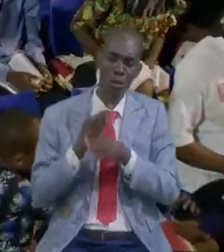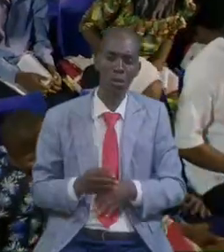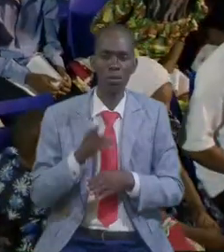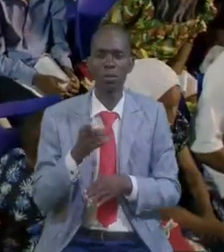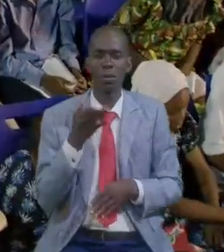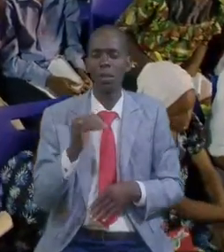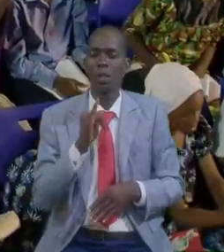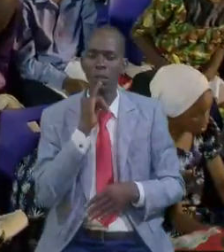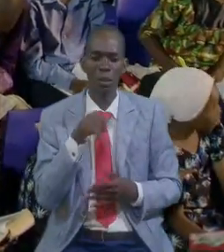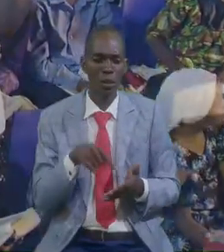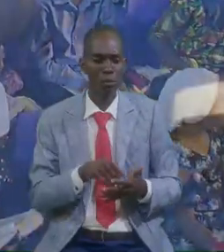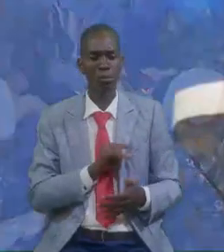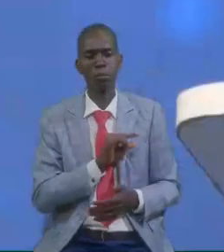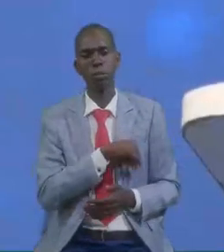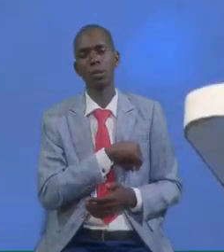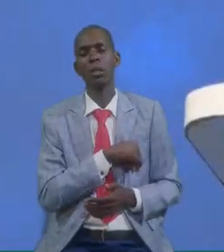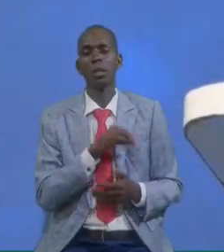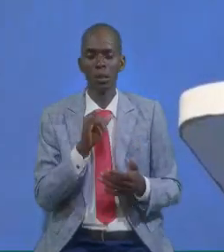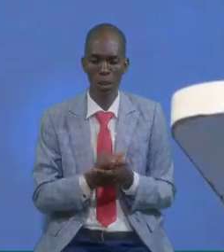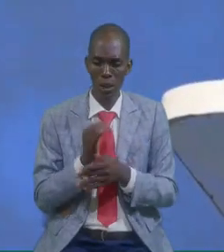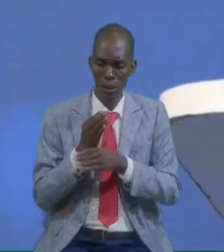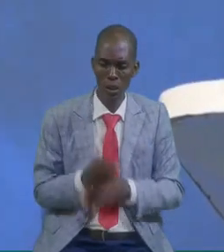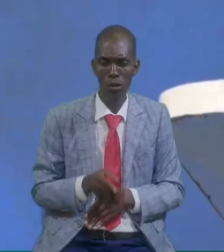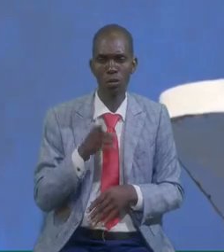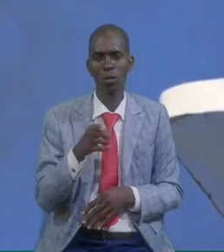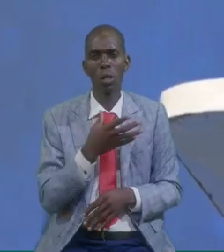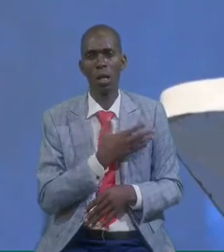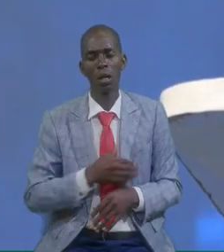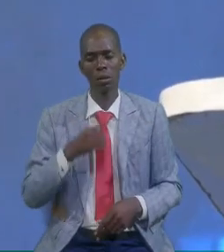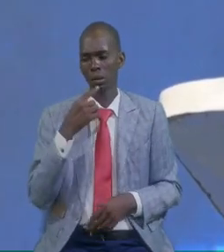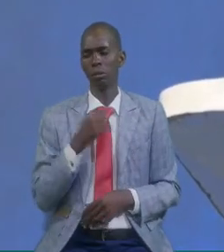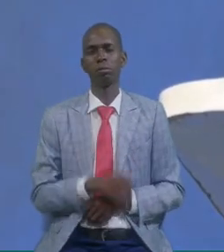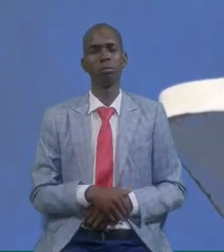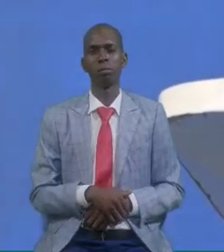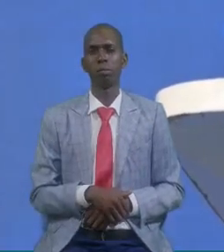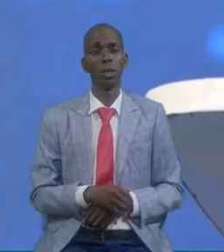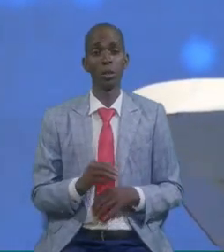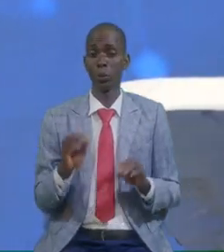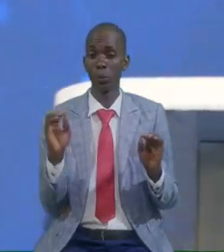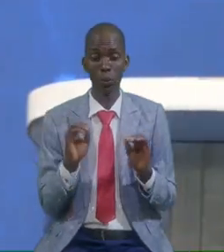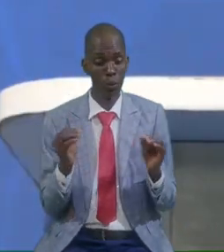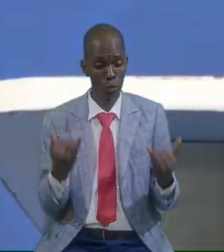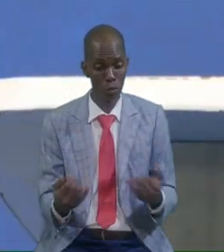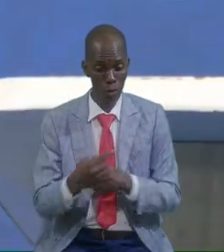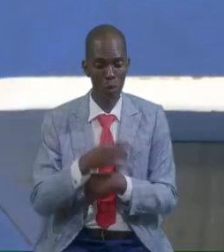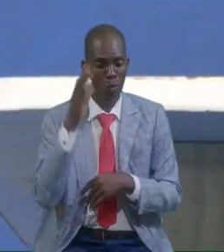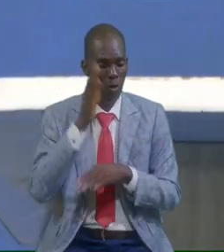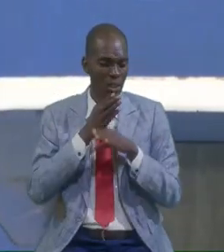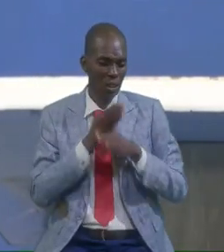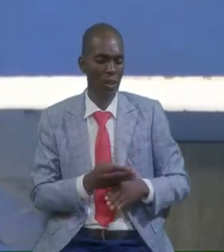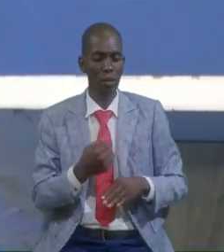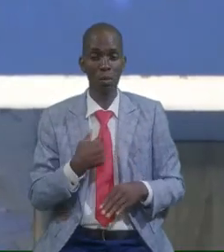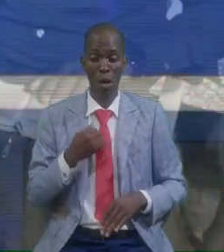that hinders you. And so you say, nothing today will hinder me. I